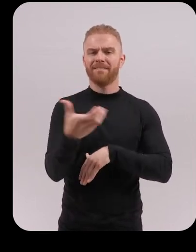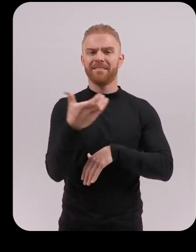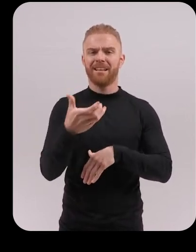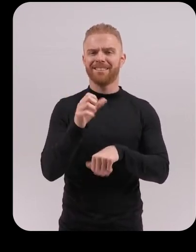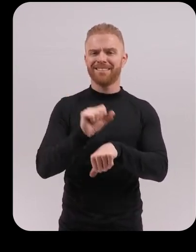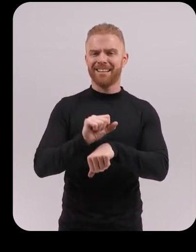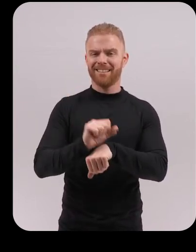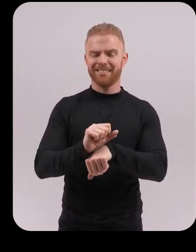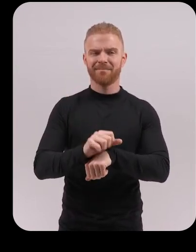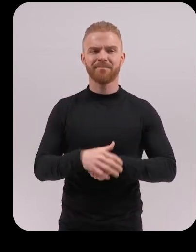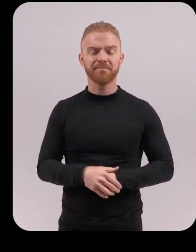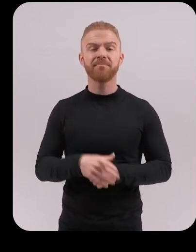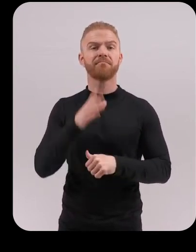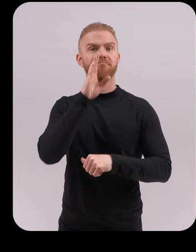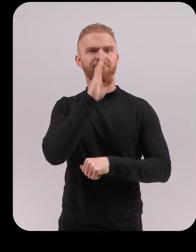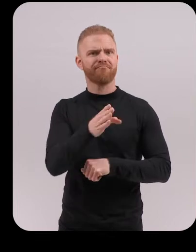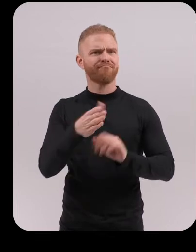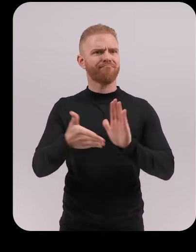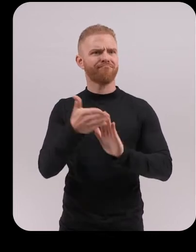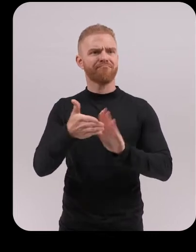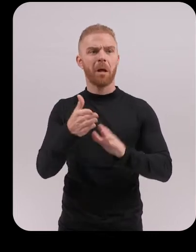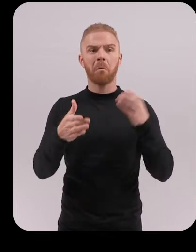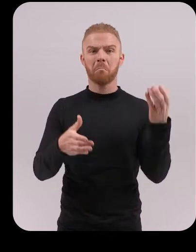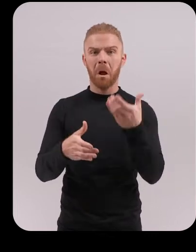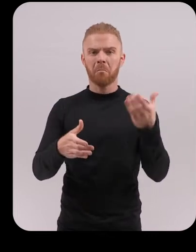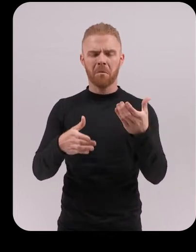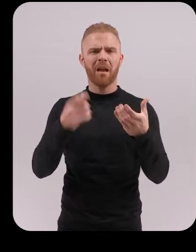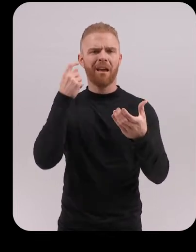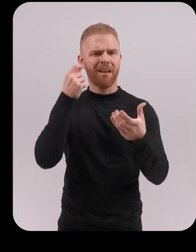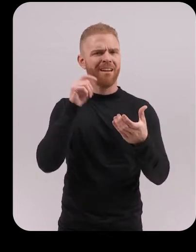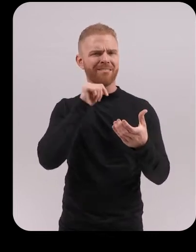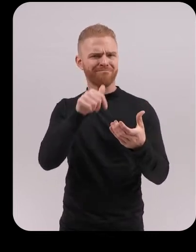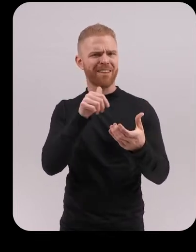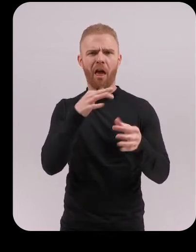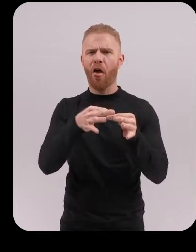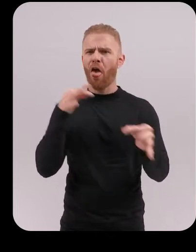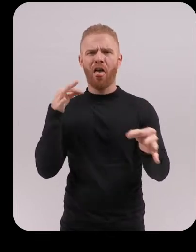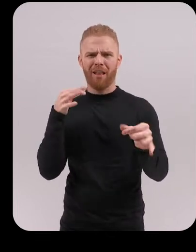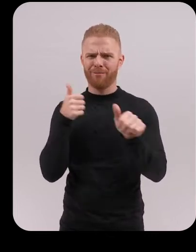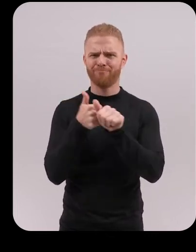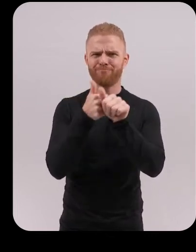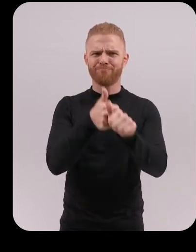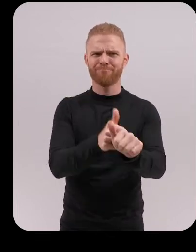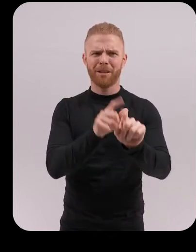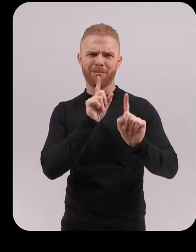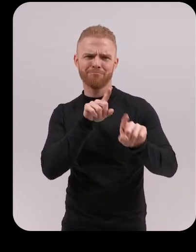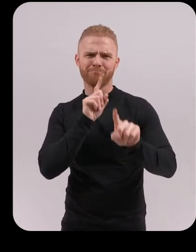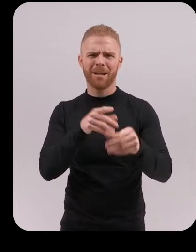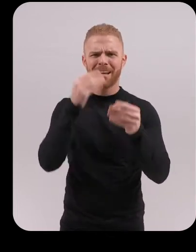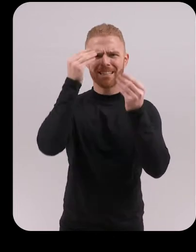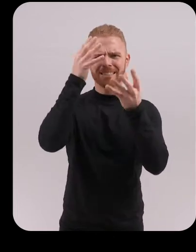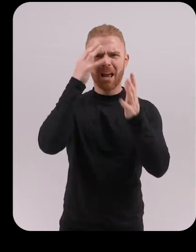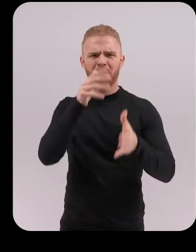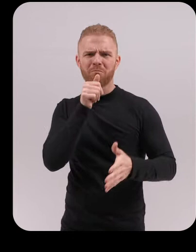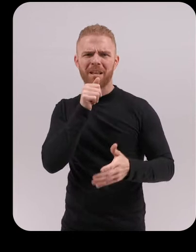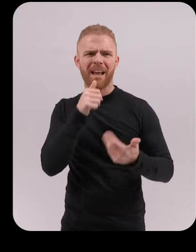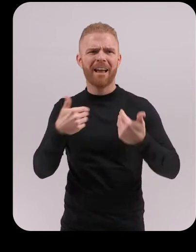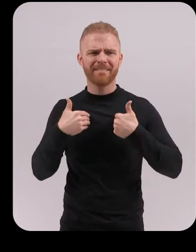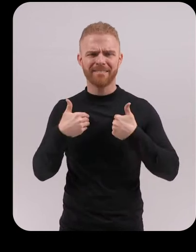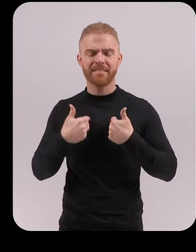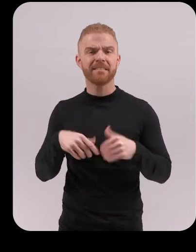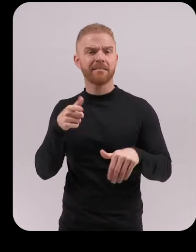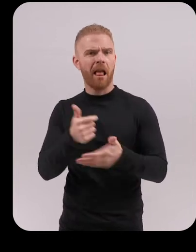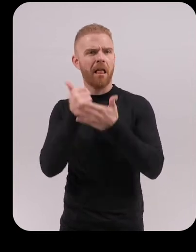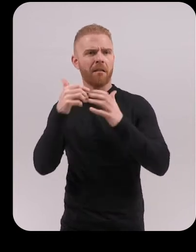tasks. It runs directly on mobile, enabling low-latency responses and data privacy. This helps you